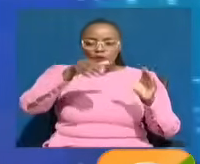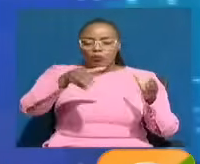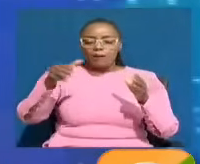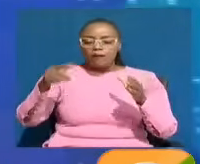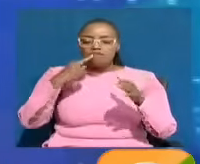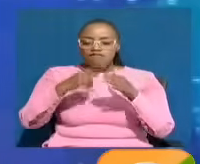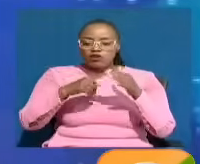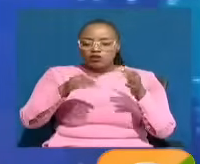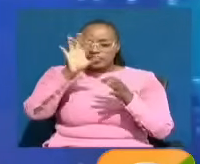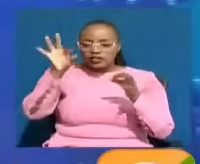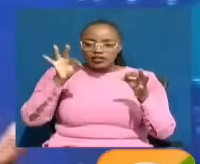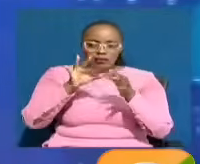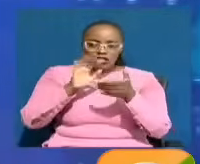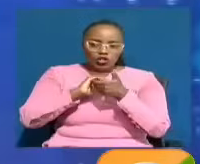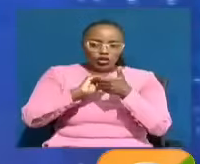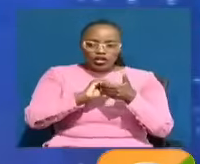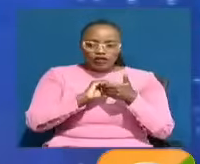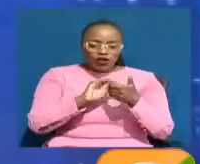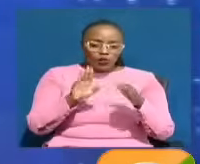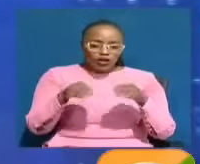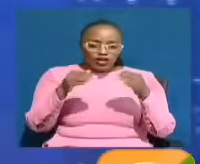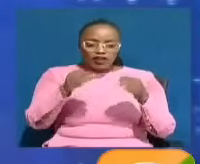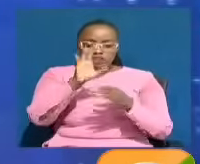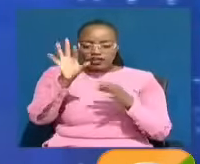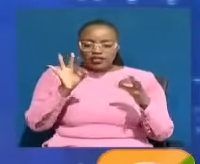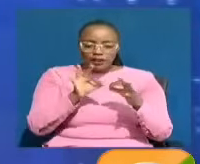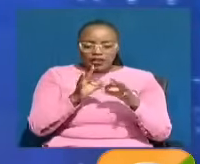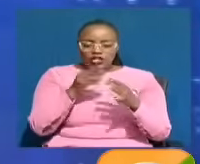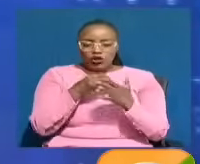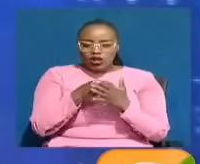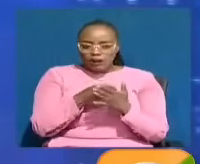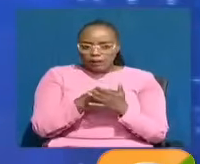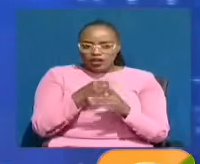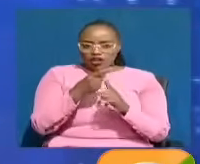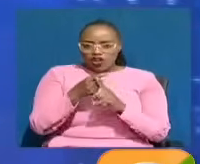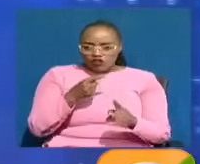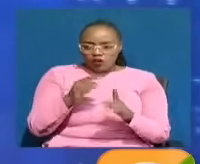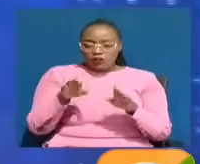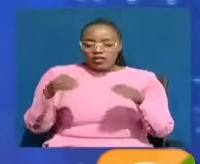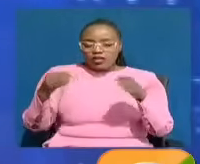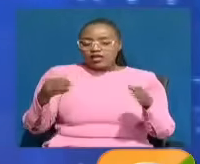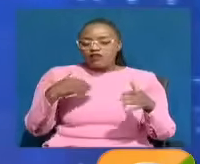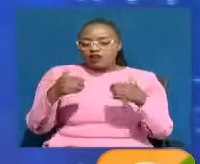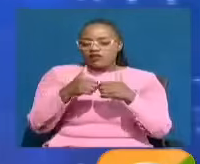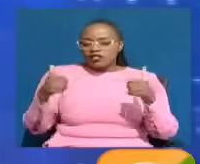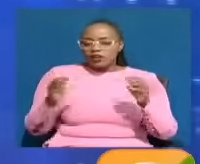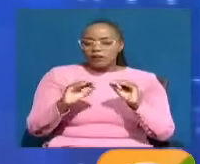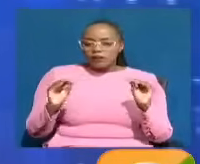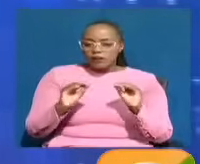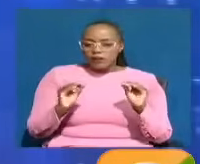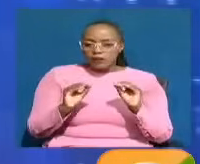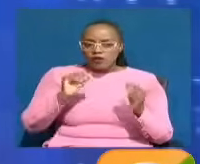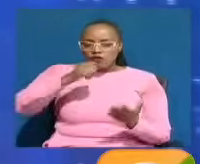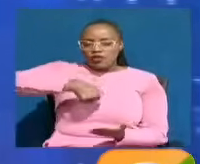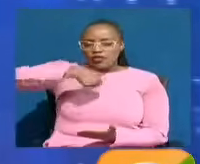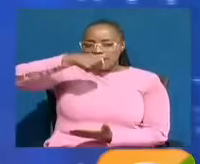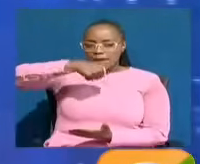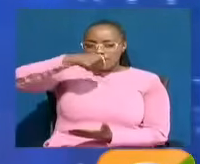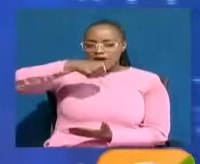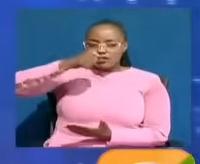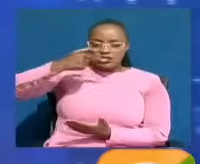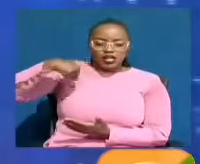this particular engagement, let us give this particular amount. So right from the beginning, we have not operated with a full-blown budget. We have